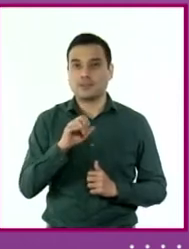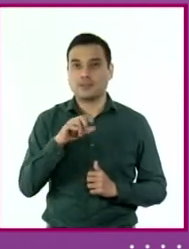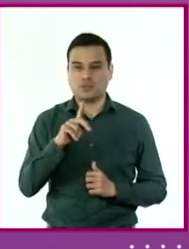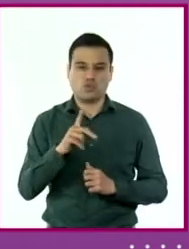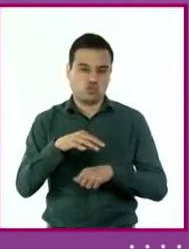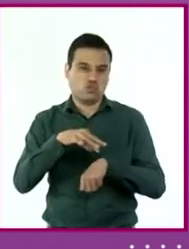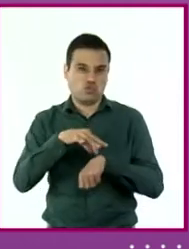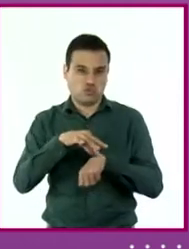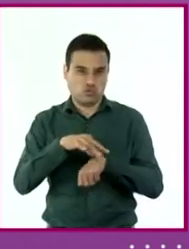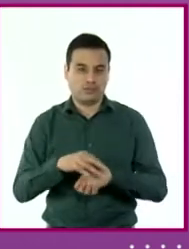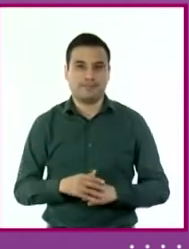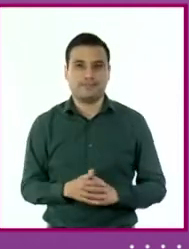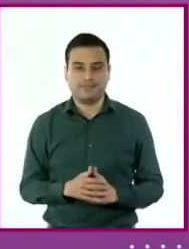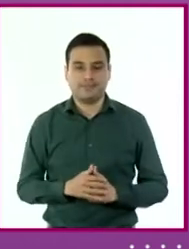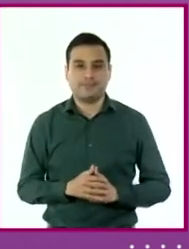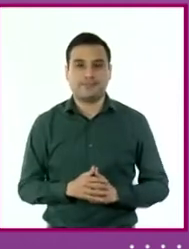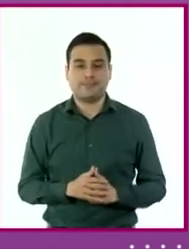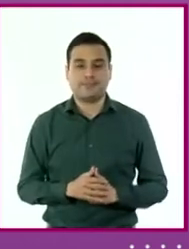doctor.